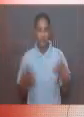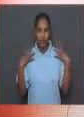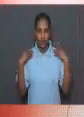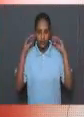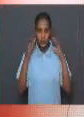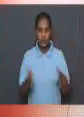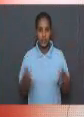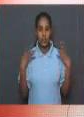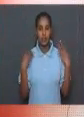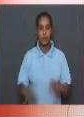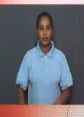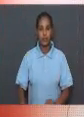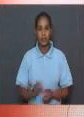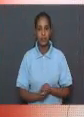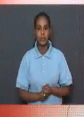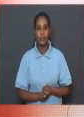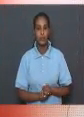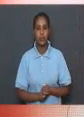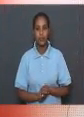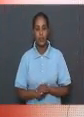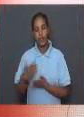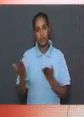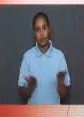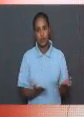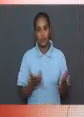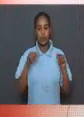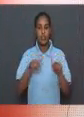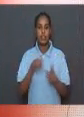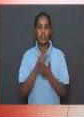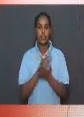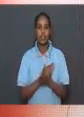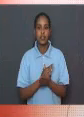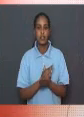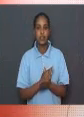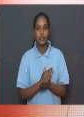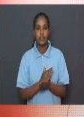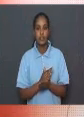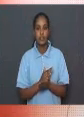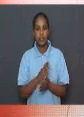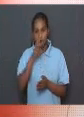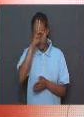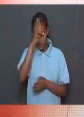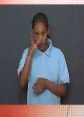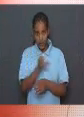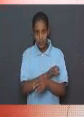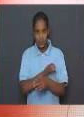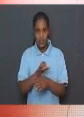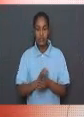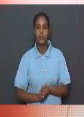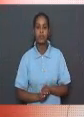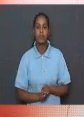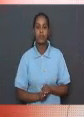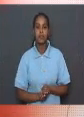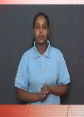Hello, teacher. Hello, students. Welcome to today's lesson on voltaic